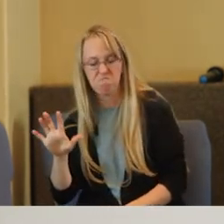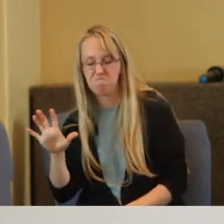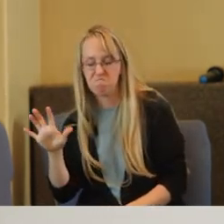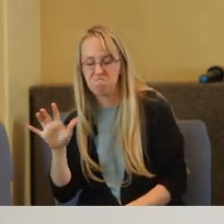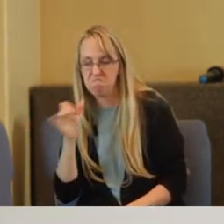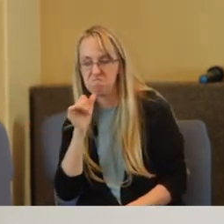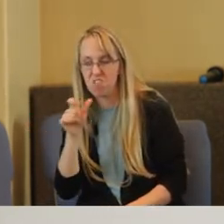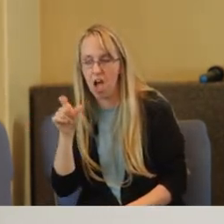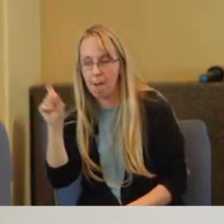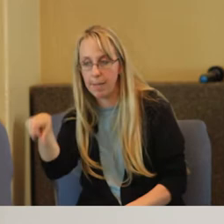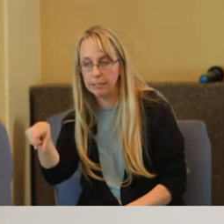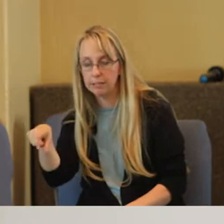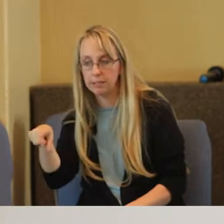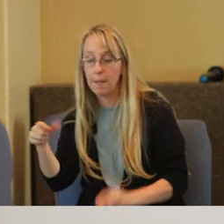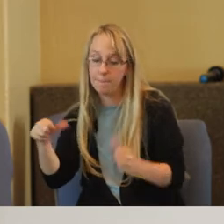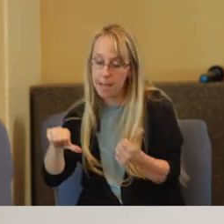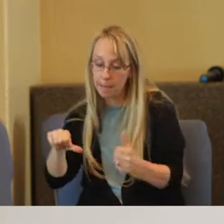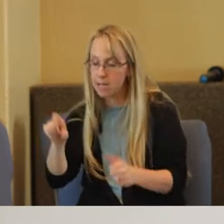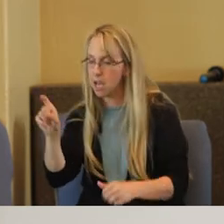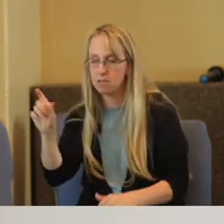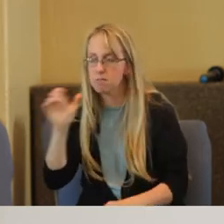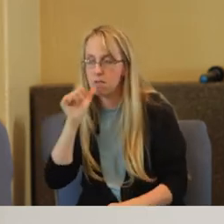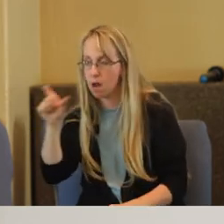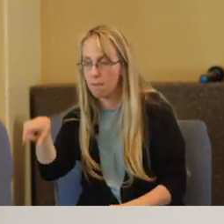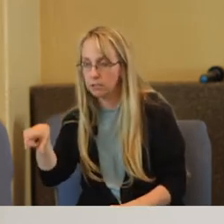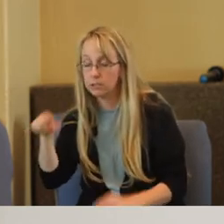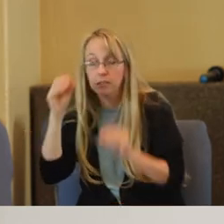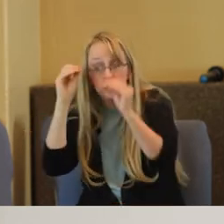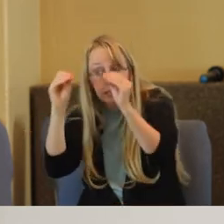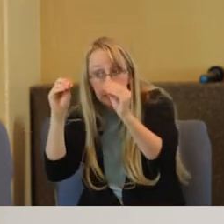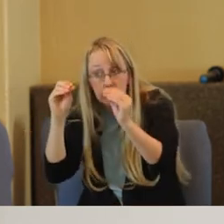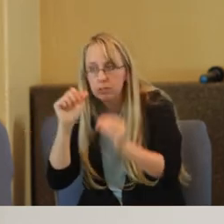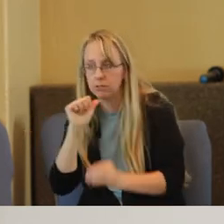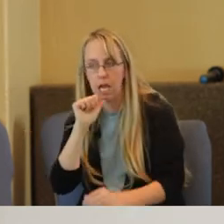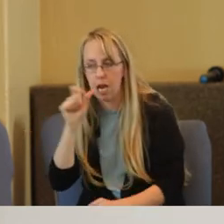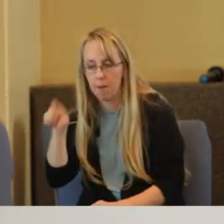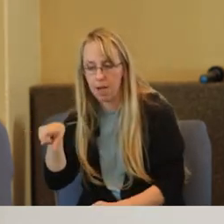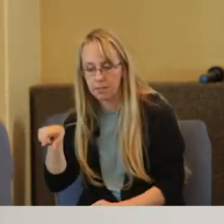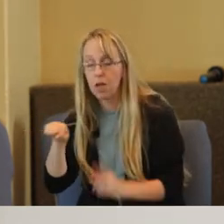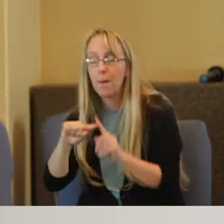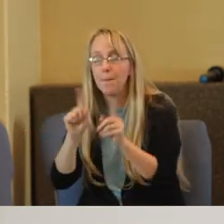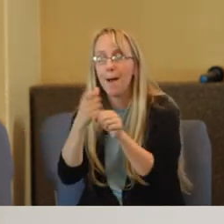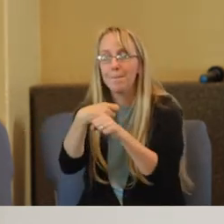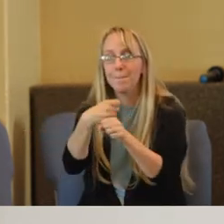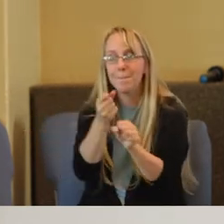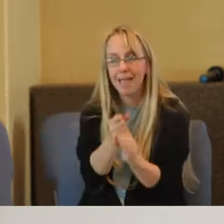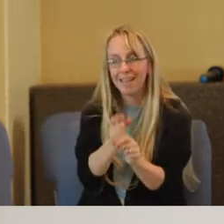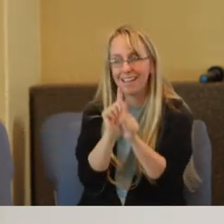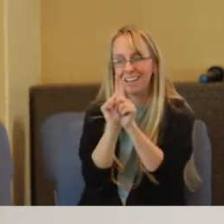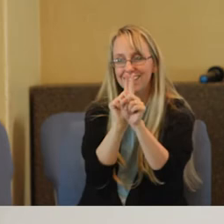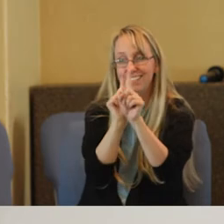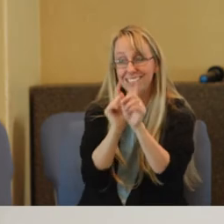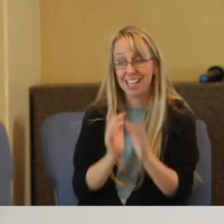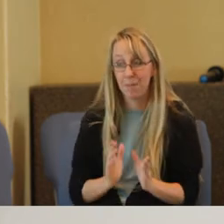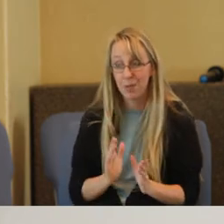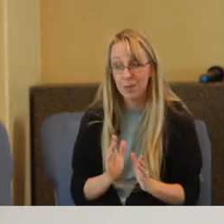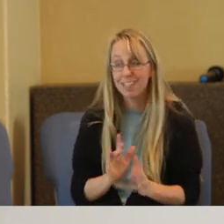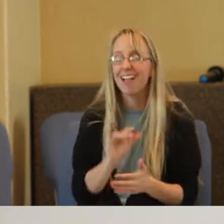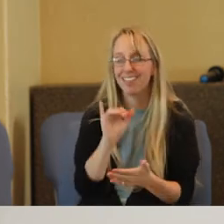Baptizing is not an imperative. Teaching isn't even an imperative. Making the disciples is the imperative of